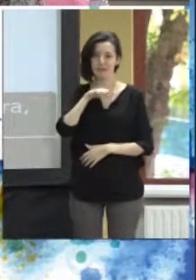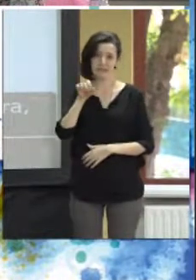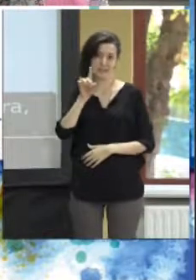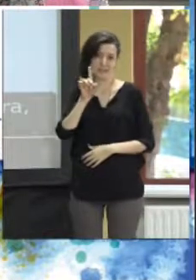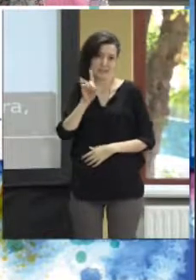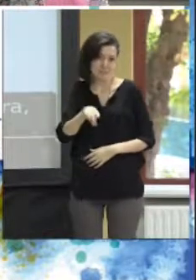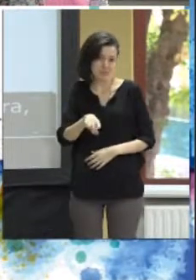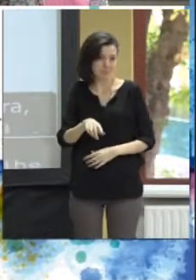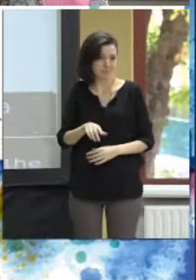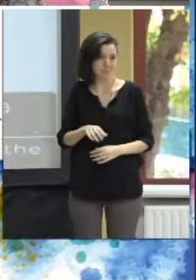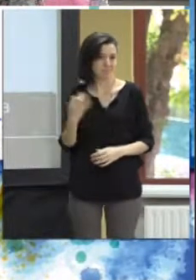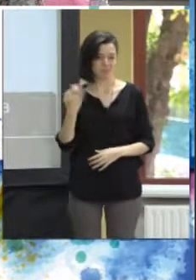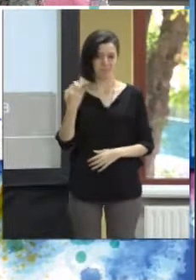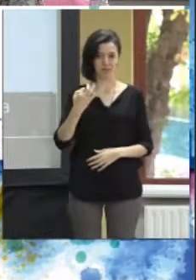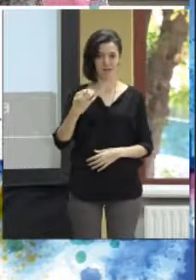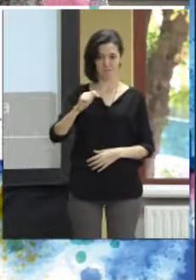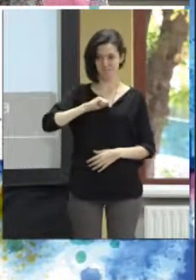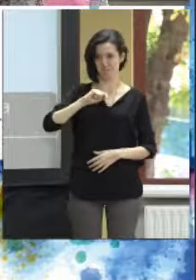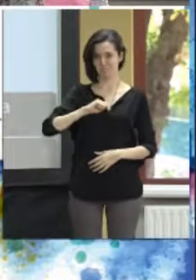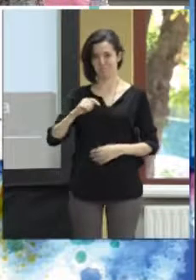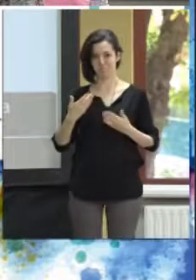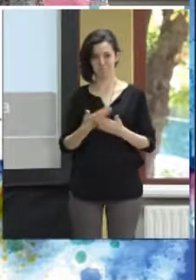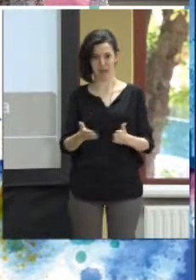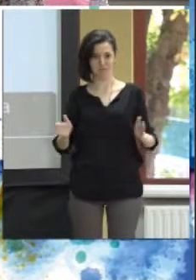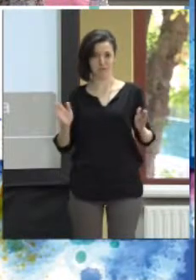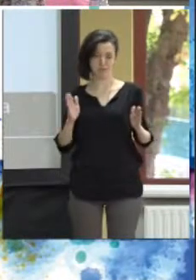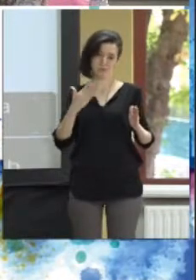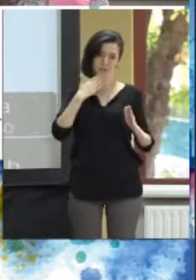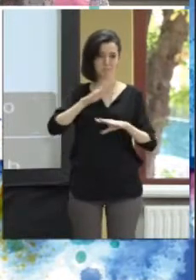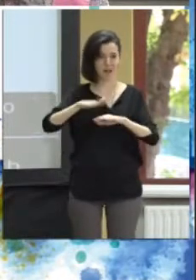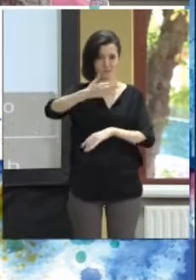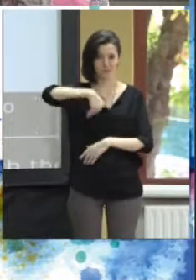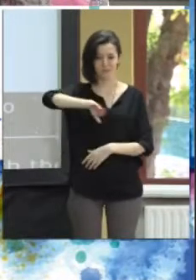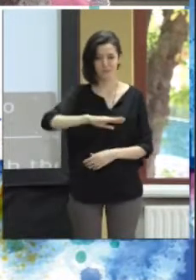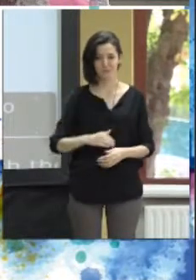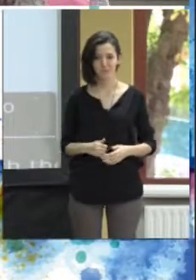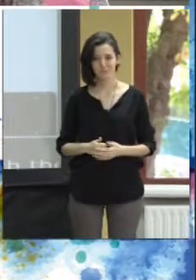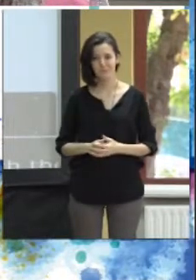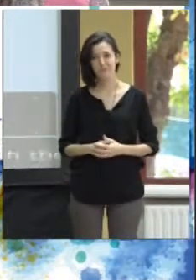that they come with an open mind, so that is for all.